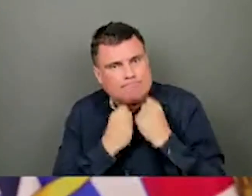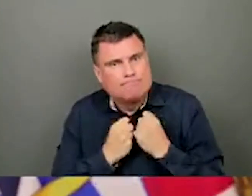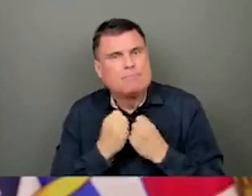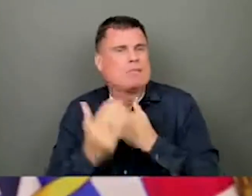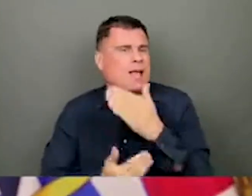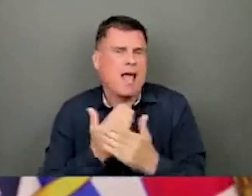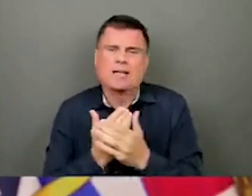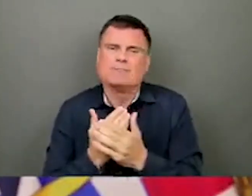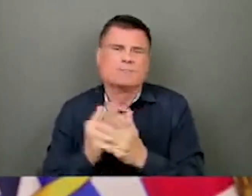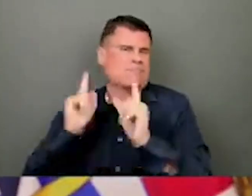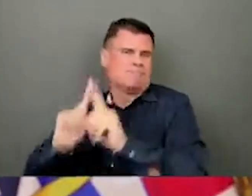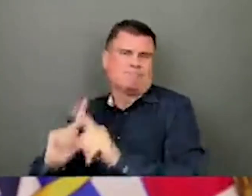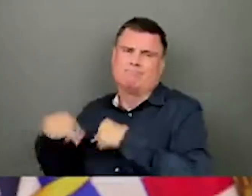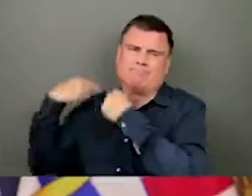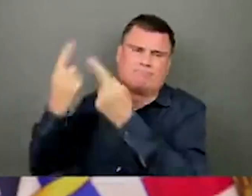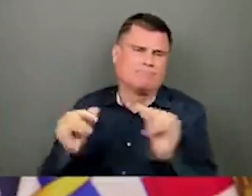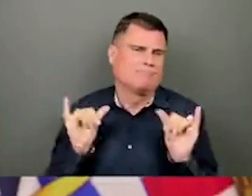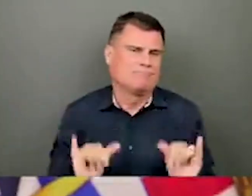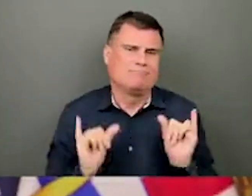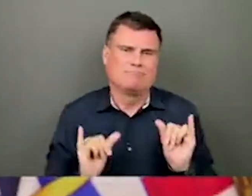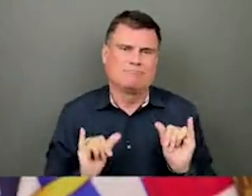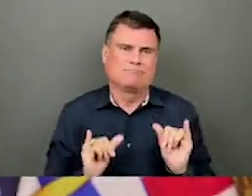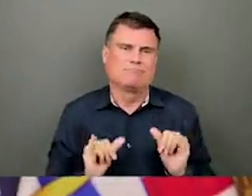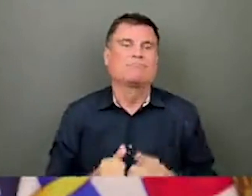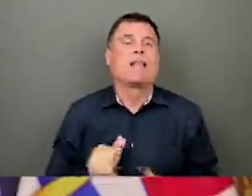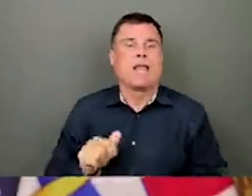BC. And I'll now turn it over to Minister Dix.